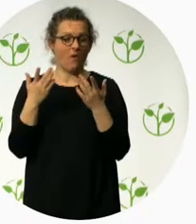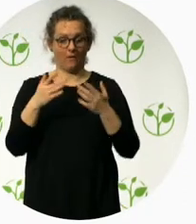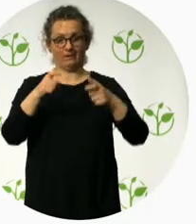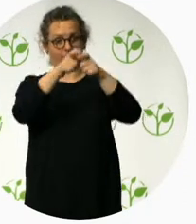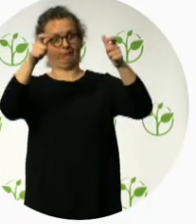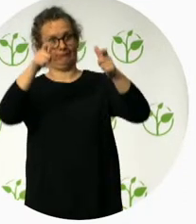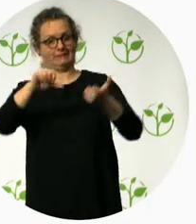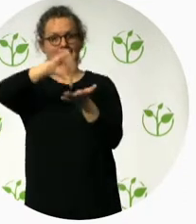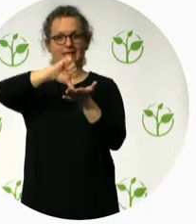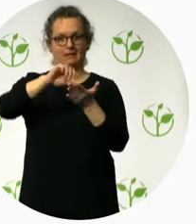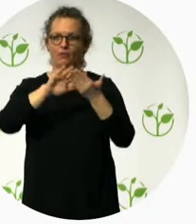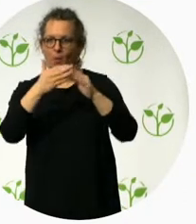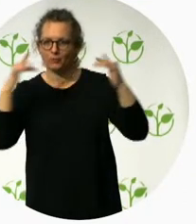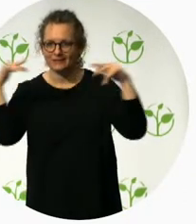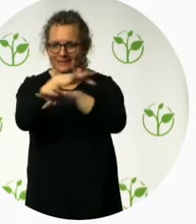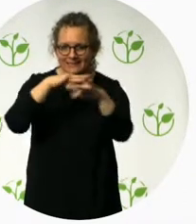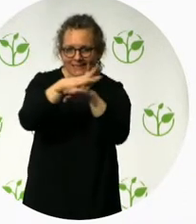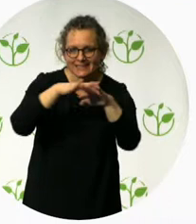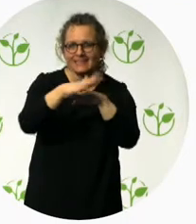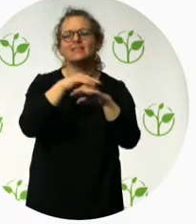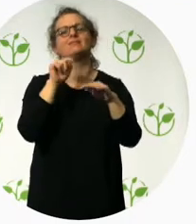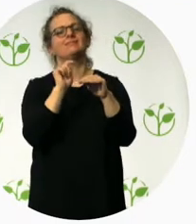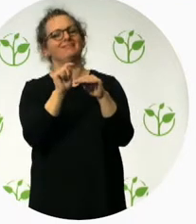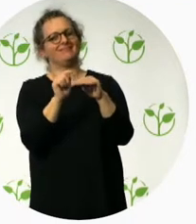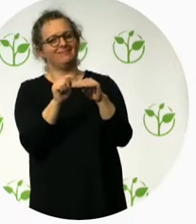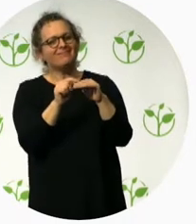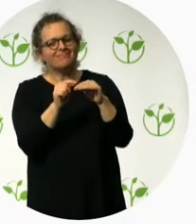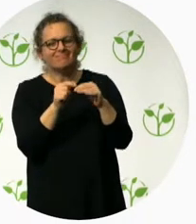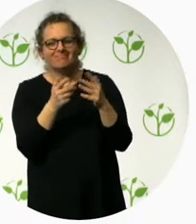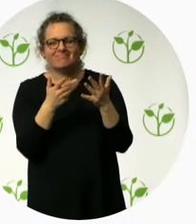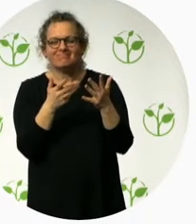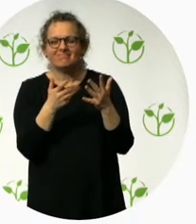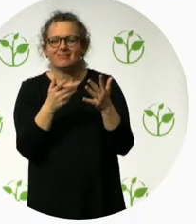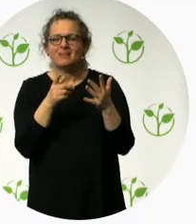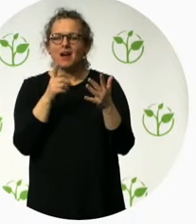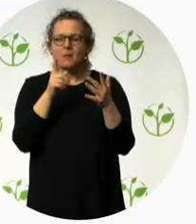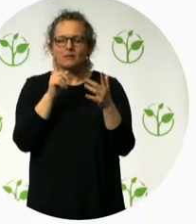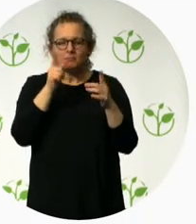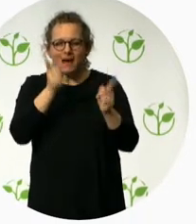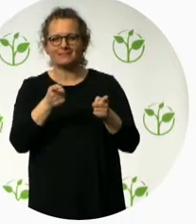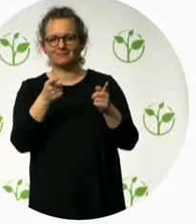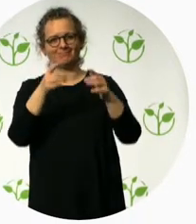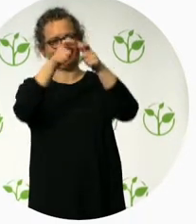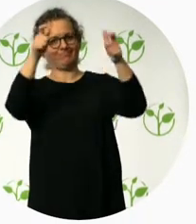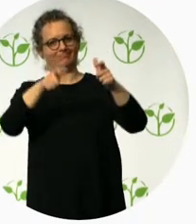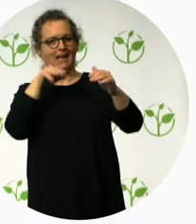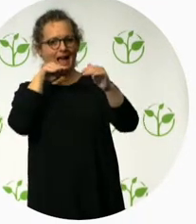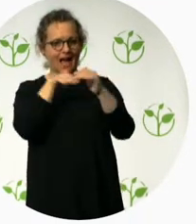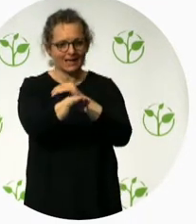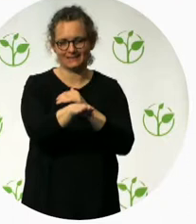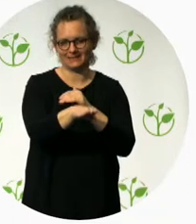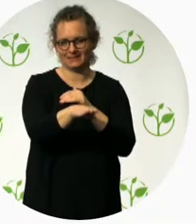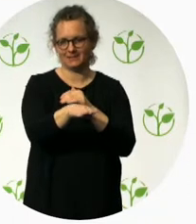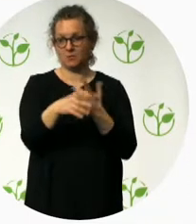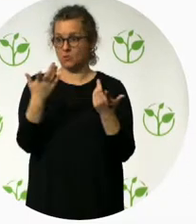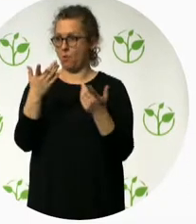then access to education had heavy emphasis. Access to the electoral process, because Senrath was a person living with a disability, he